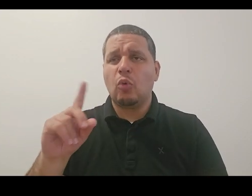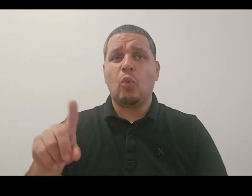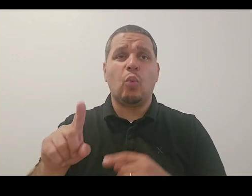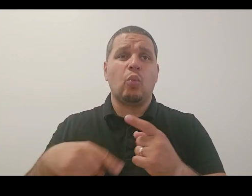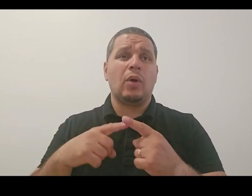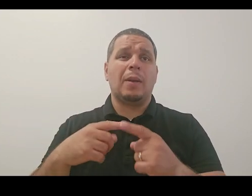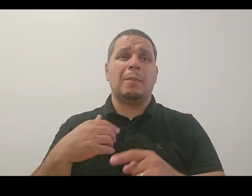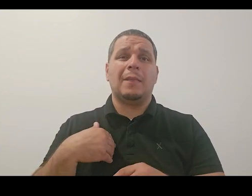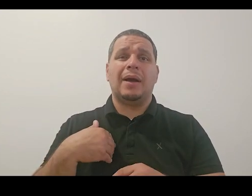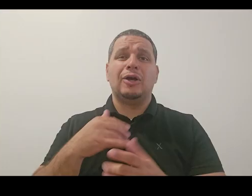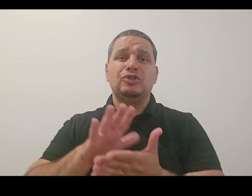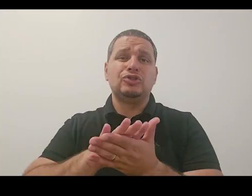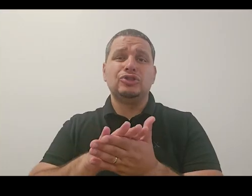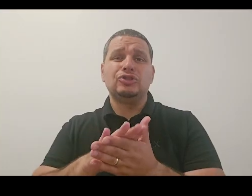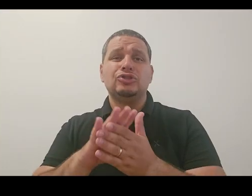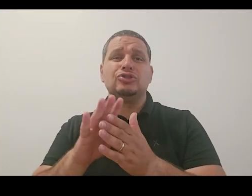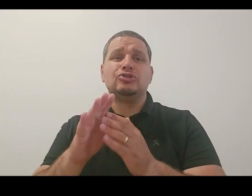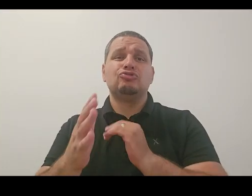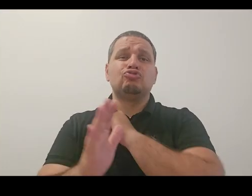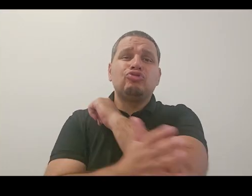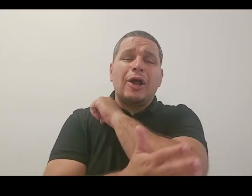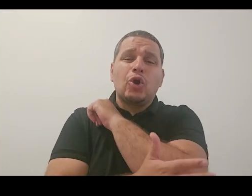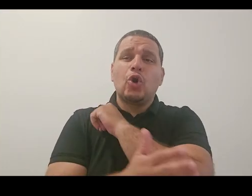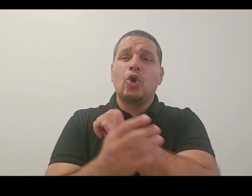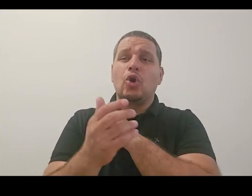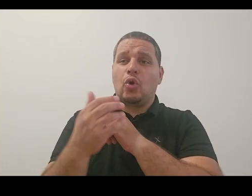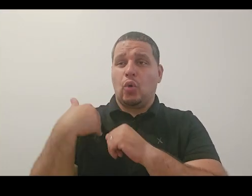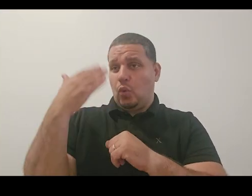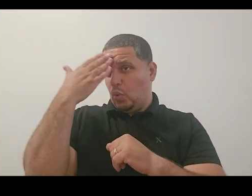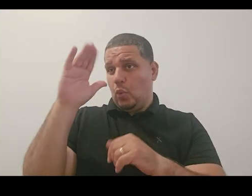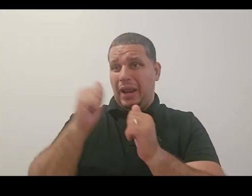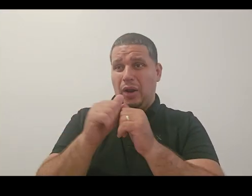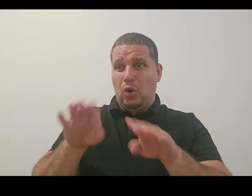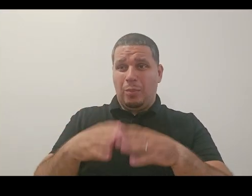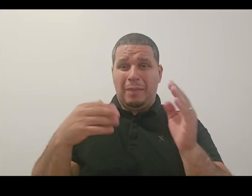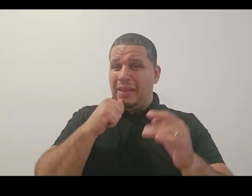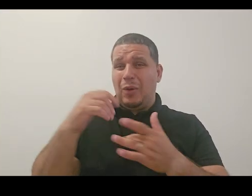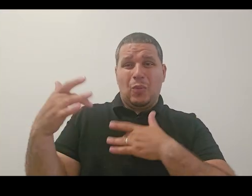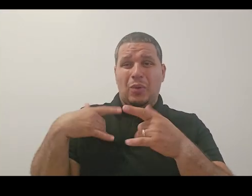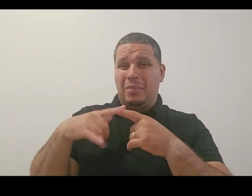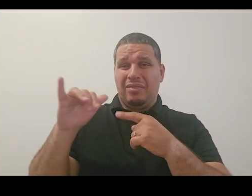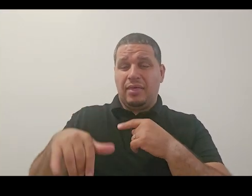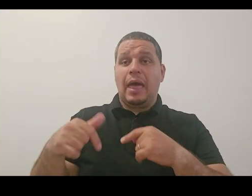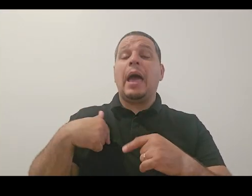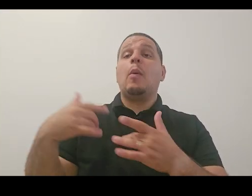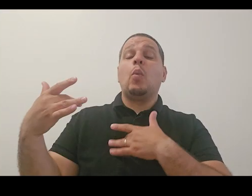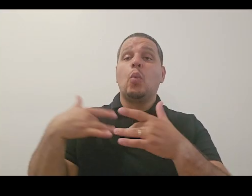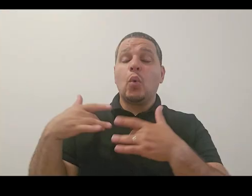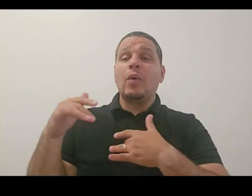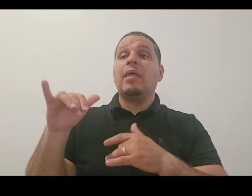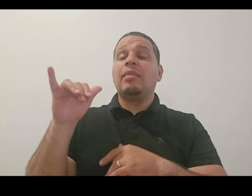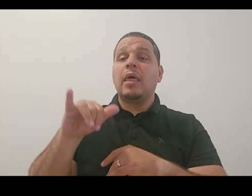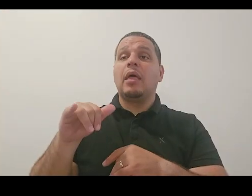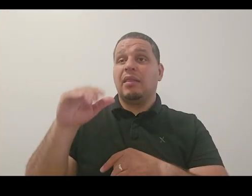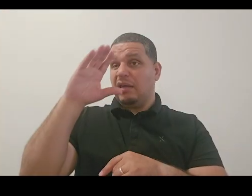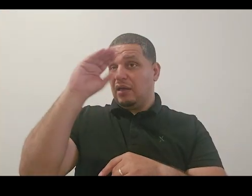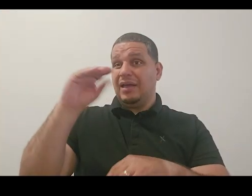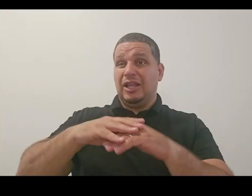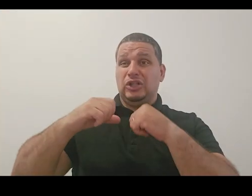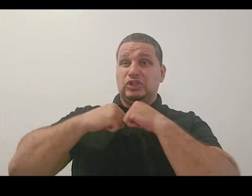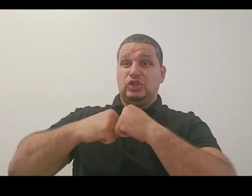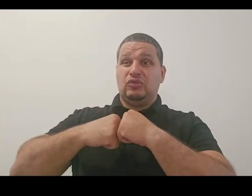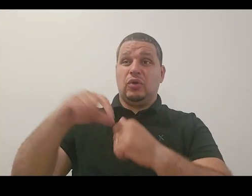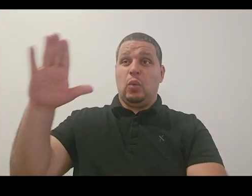little shrink wrapped cheese and crackers comes that I won't know how to open it. I'm not worried about any of that. I'm worried that the guy